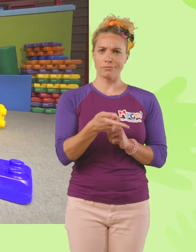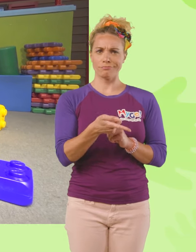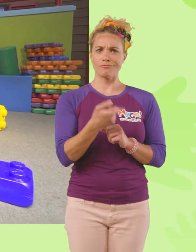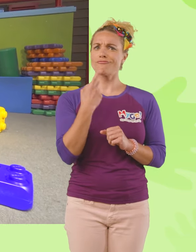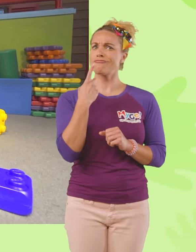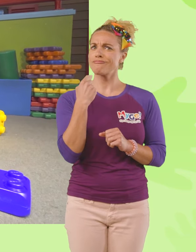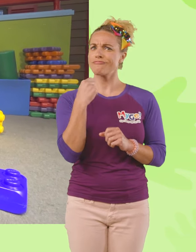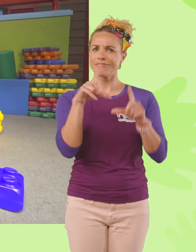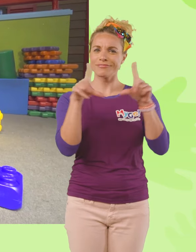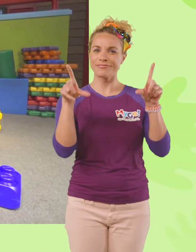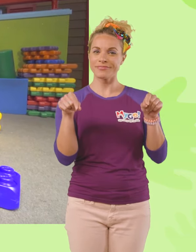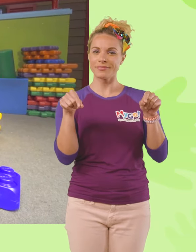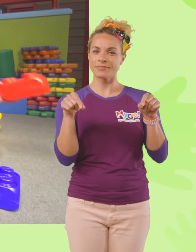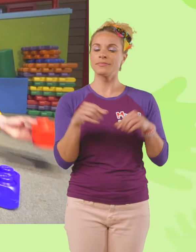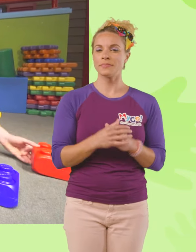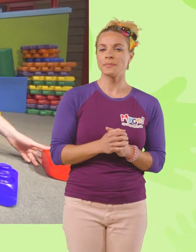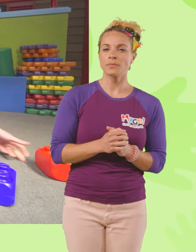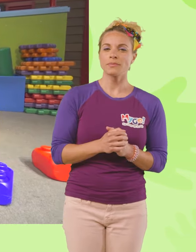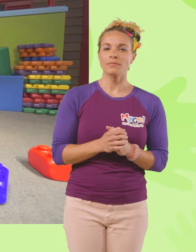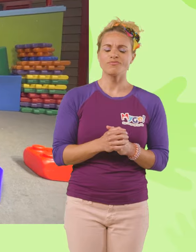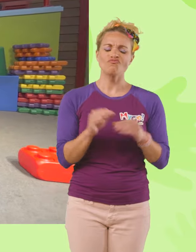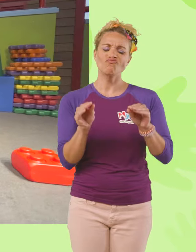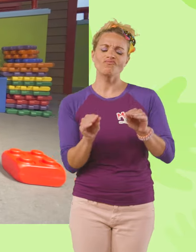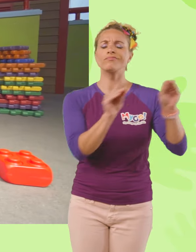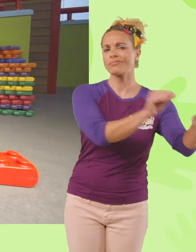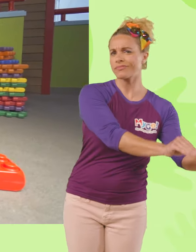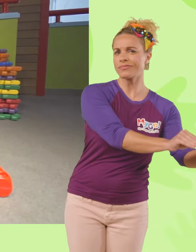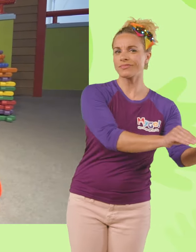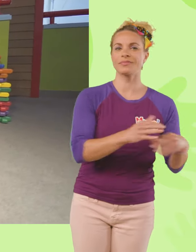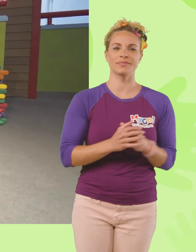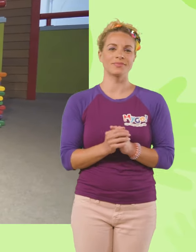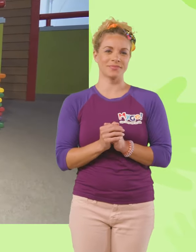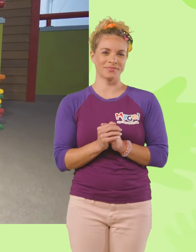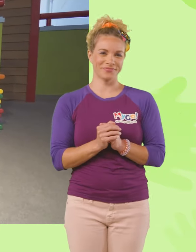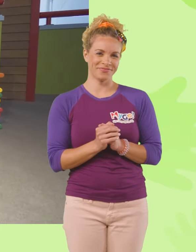Hey, here's a red brick. Let's put it right there.